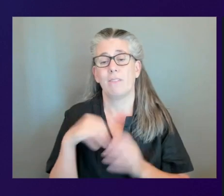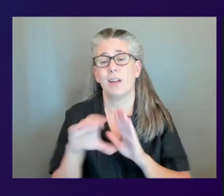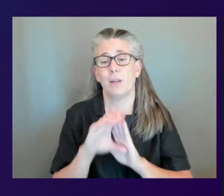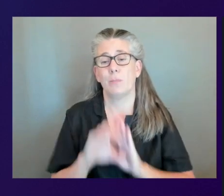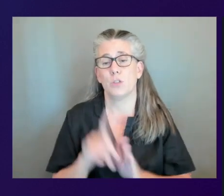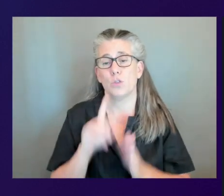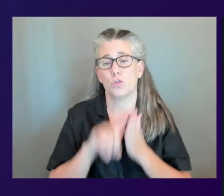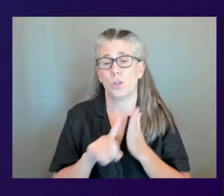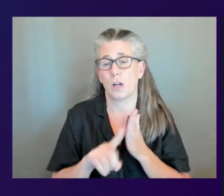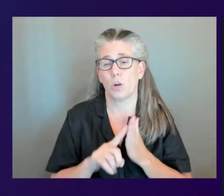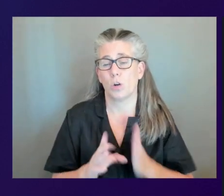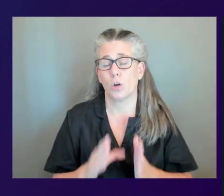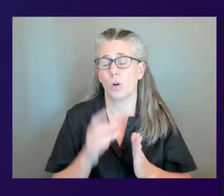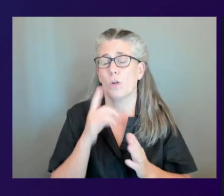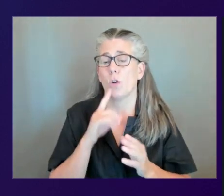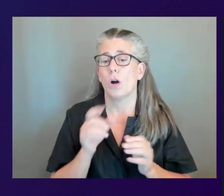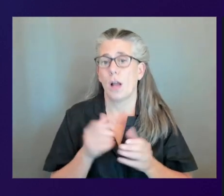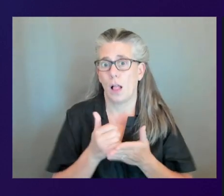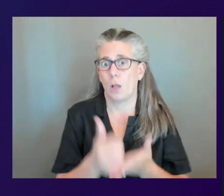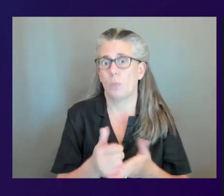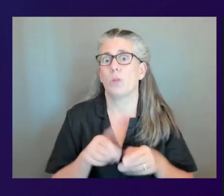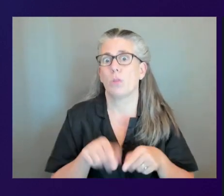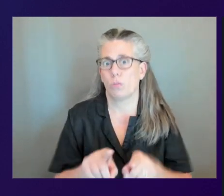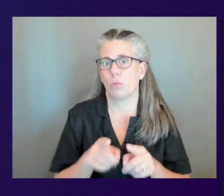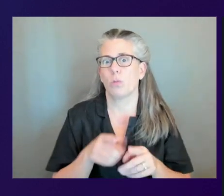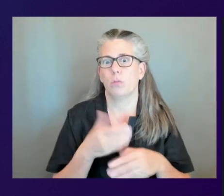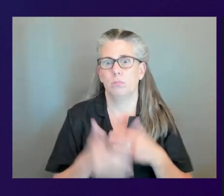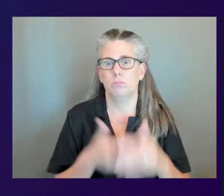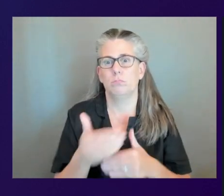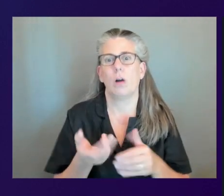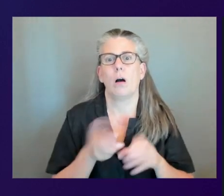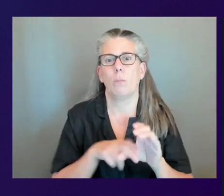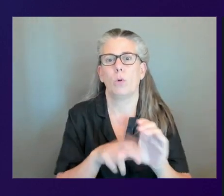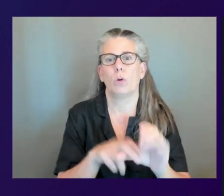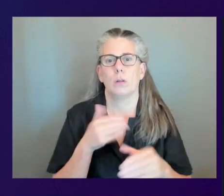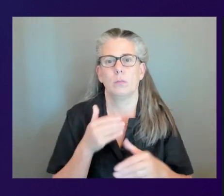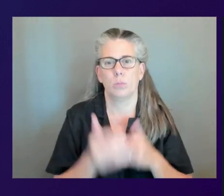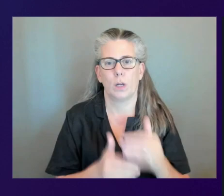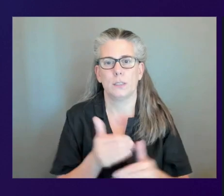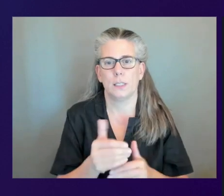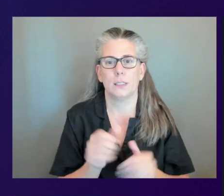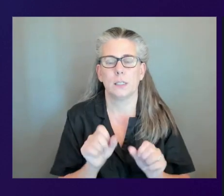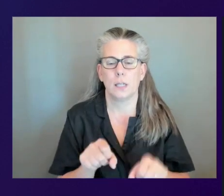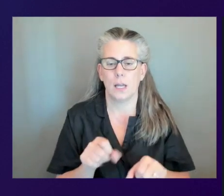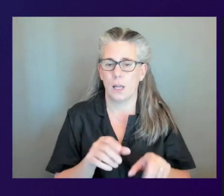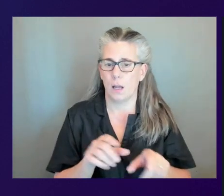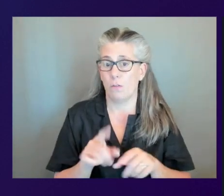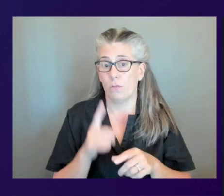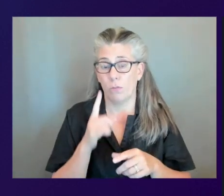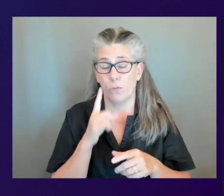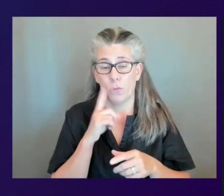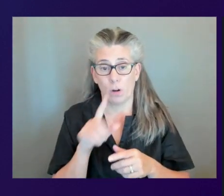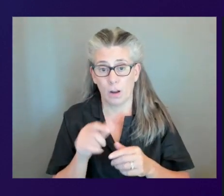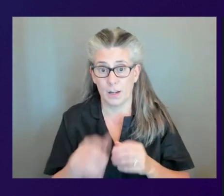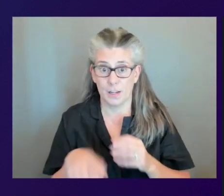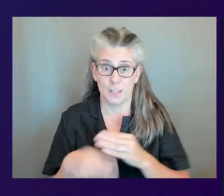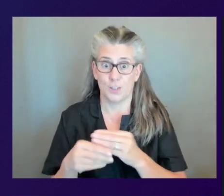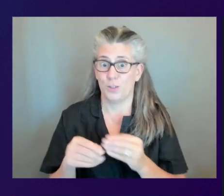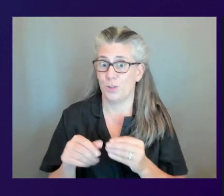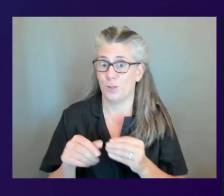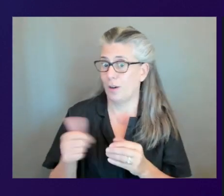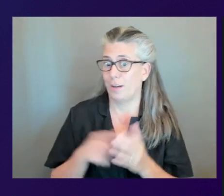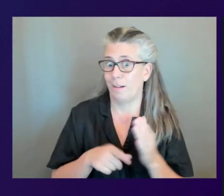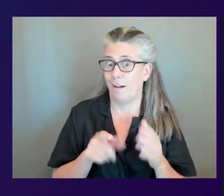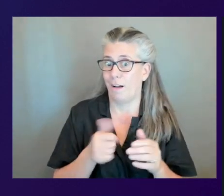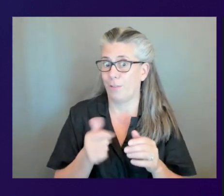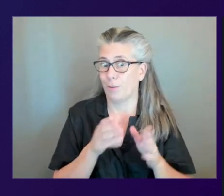onboarding process for those. Nice. Those are my, I think, in addition to everything everyone else has said today, those are my kind of hits for